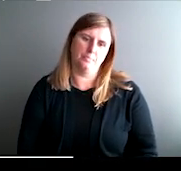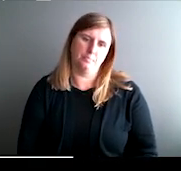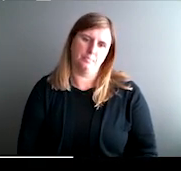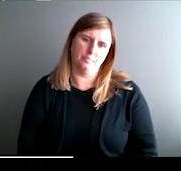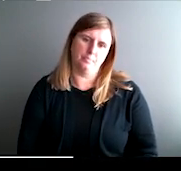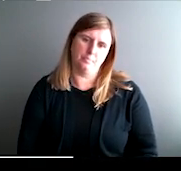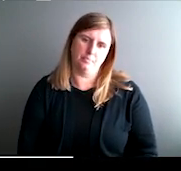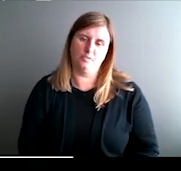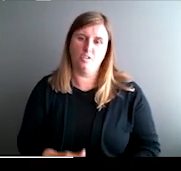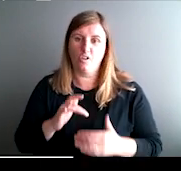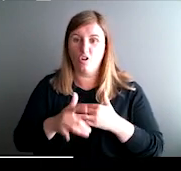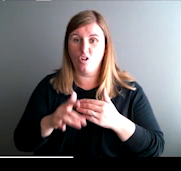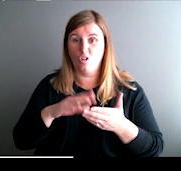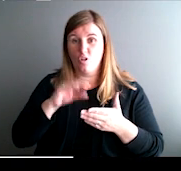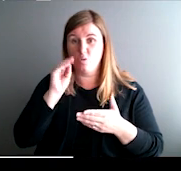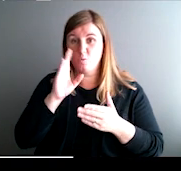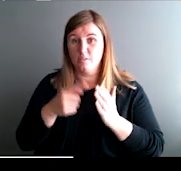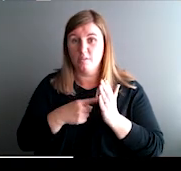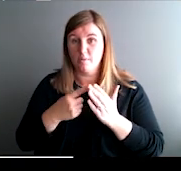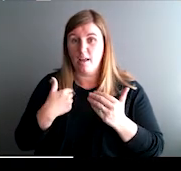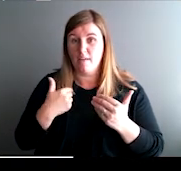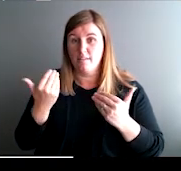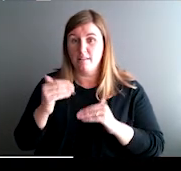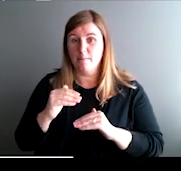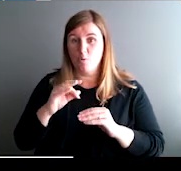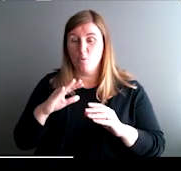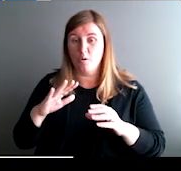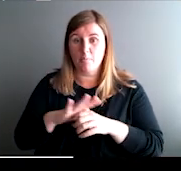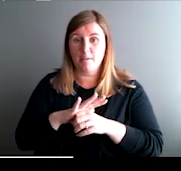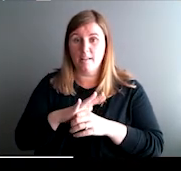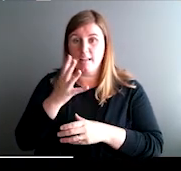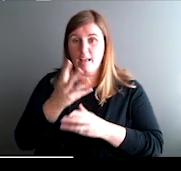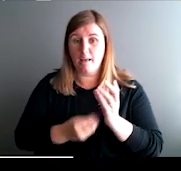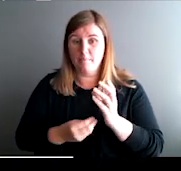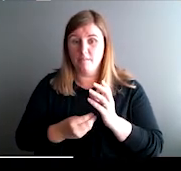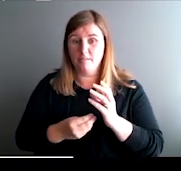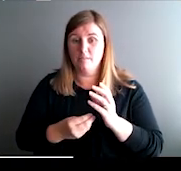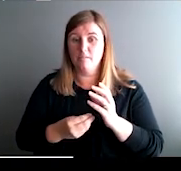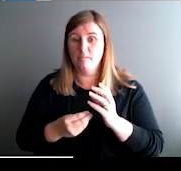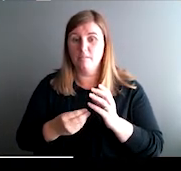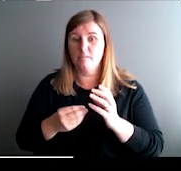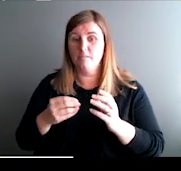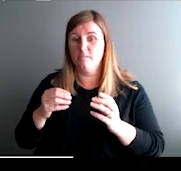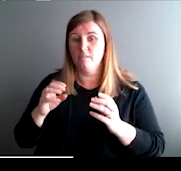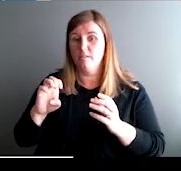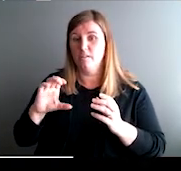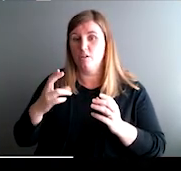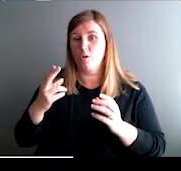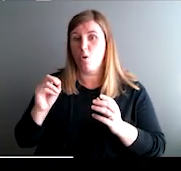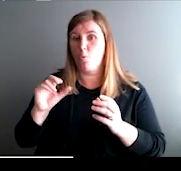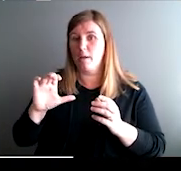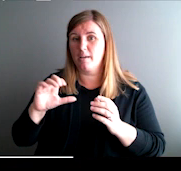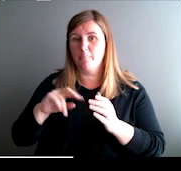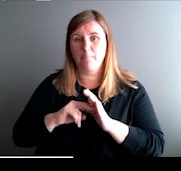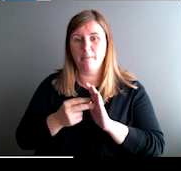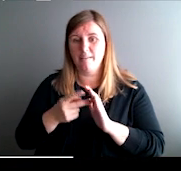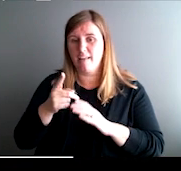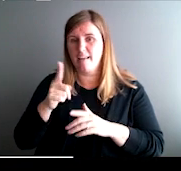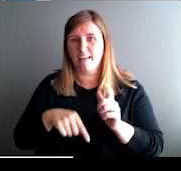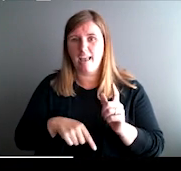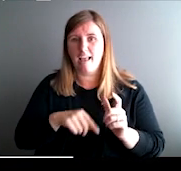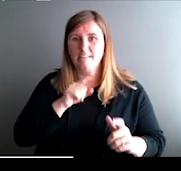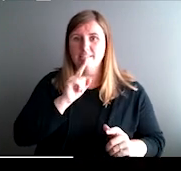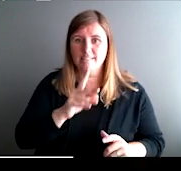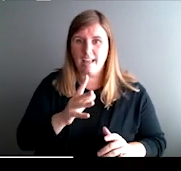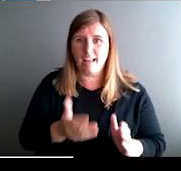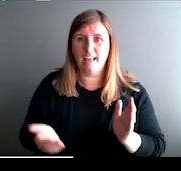Early learners will sometimes have limited or completely absent echoic repertoires. Loosely speaking, they can't say what was said to